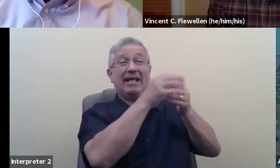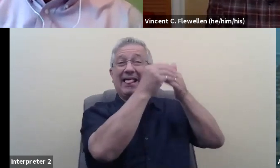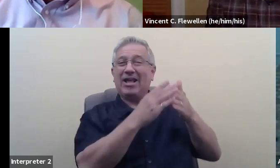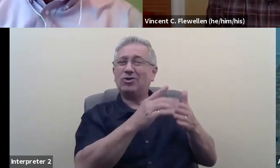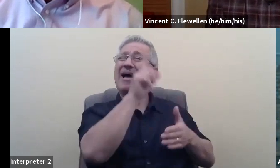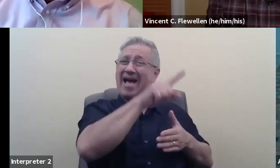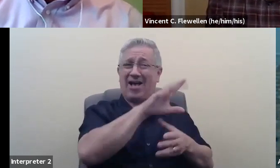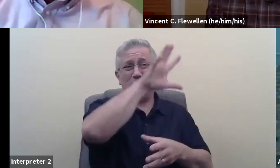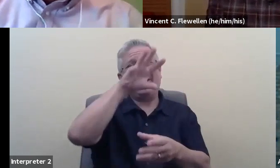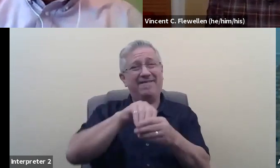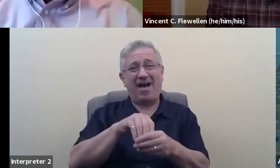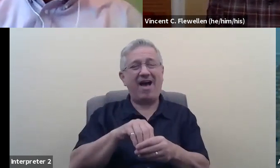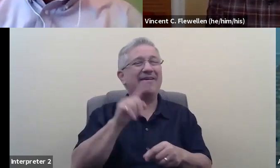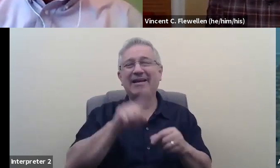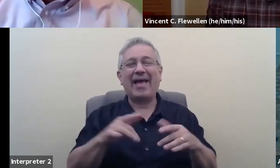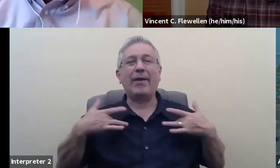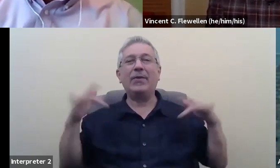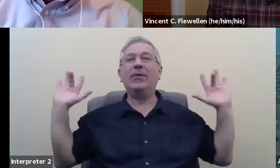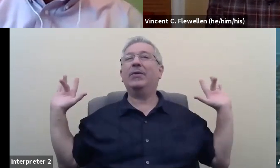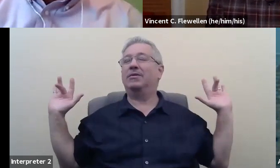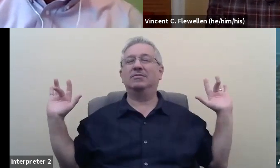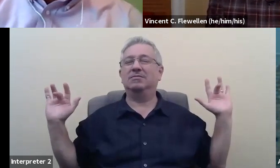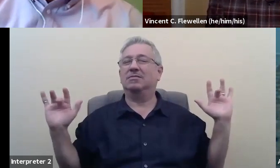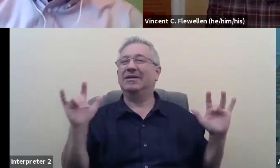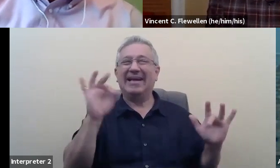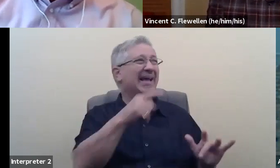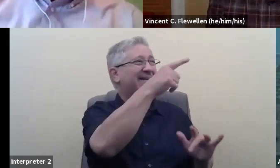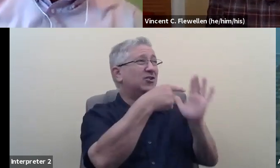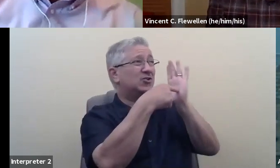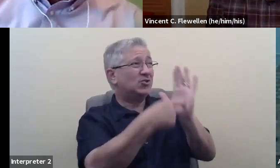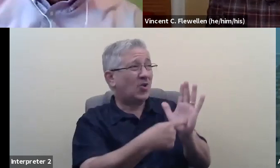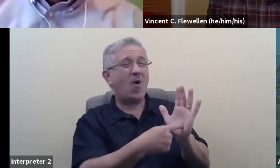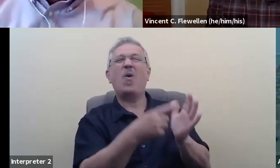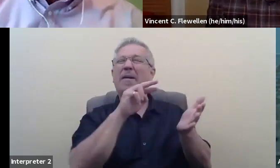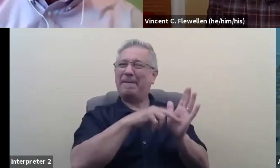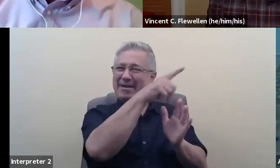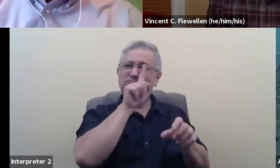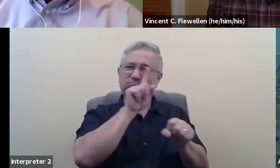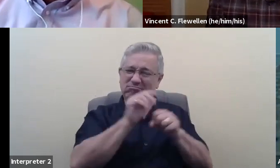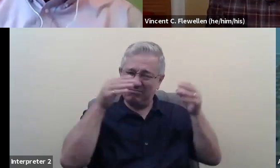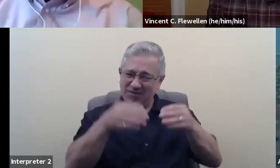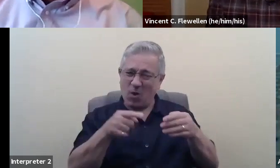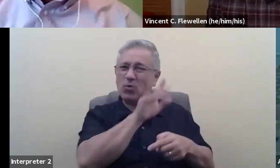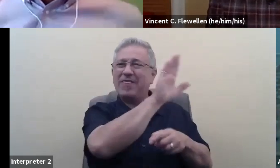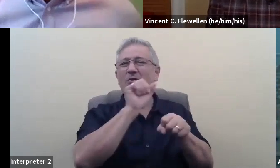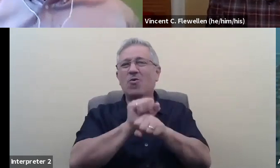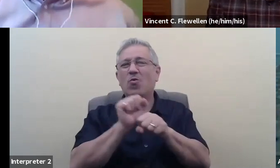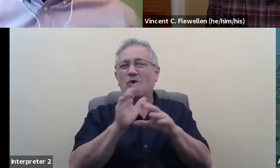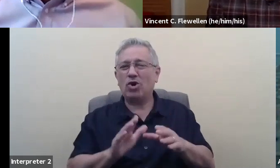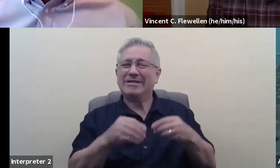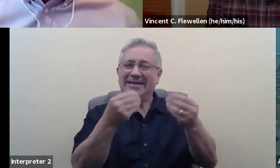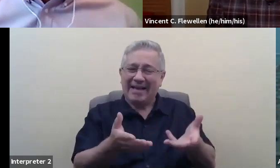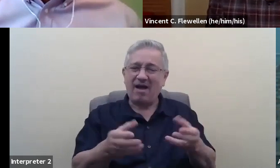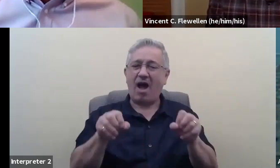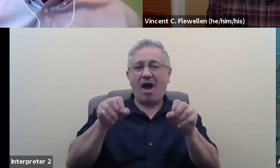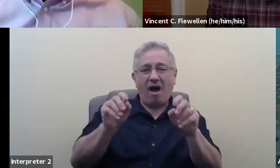be engaged. What better way for an organization to show that they're invested in their employees than to provide them the space that they need to have